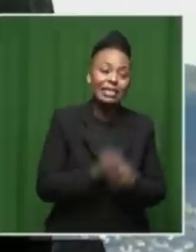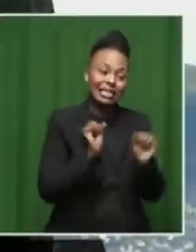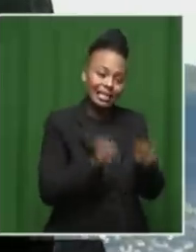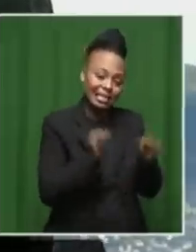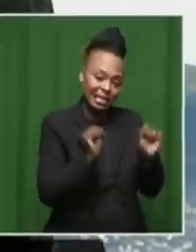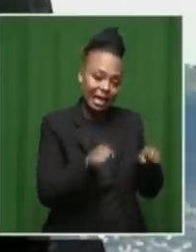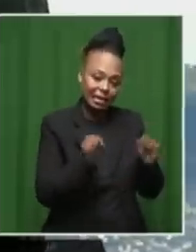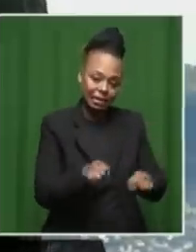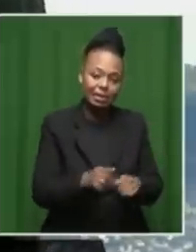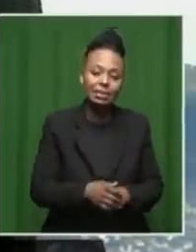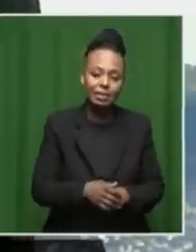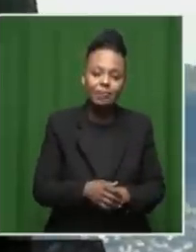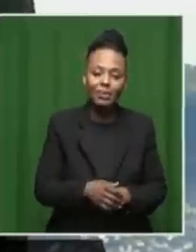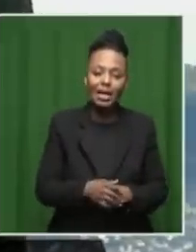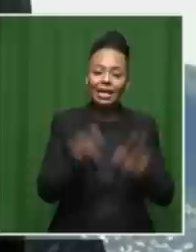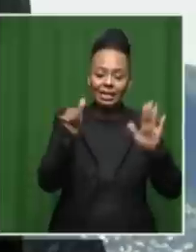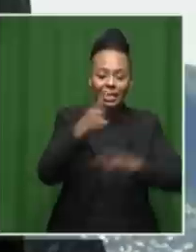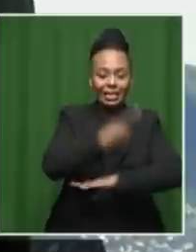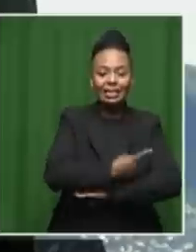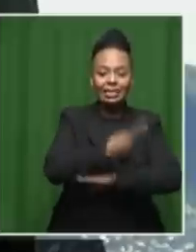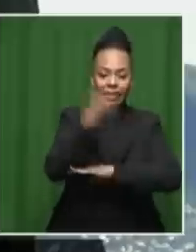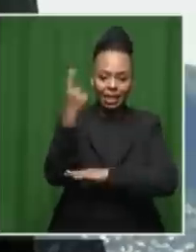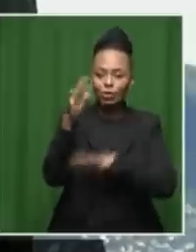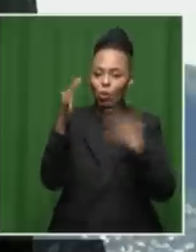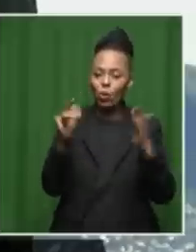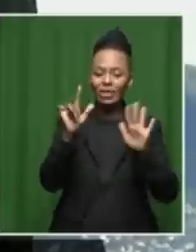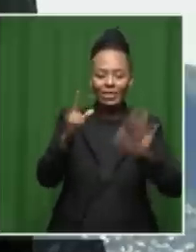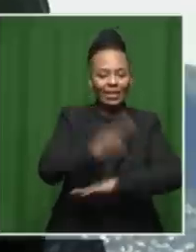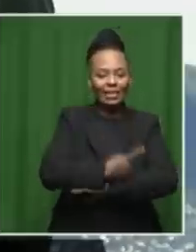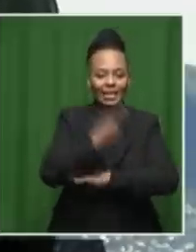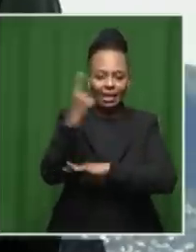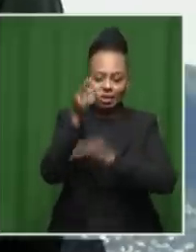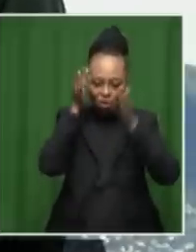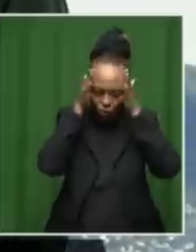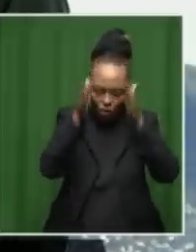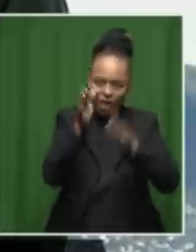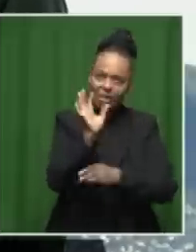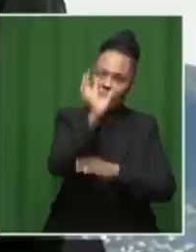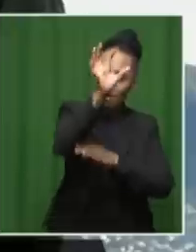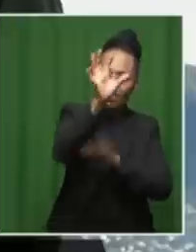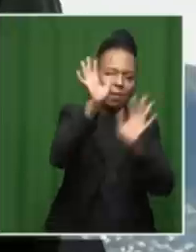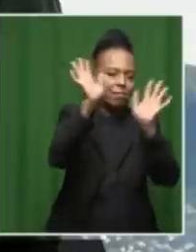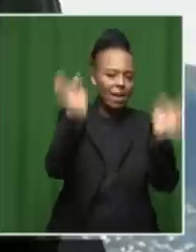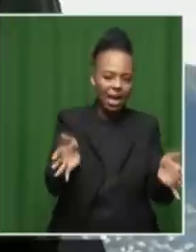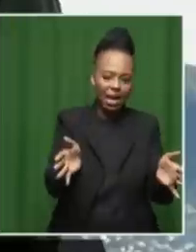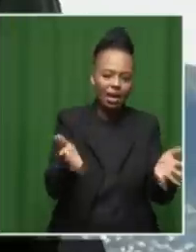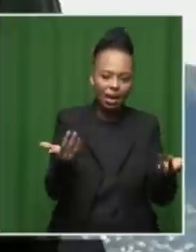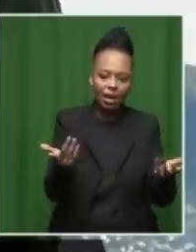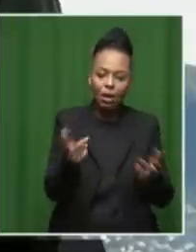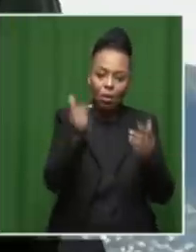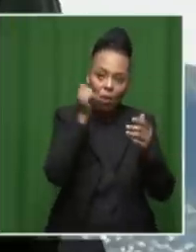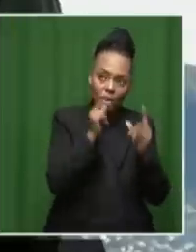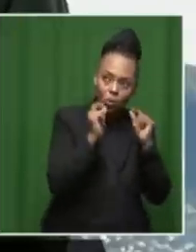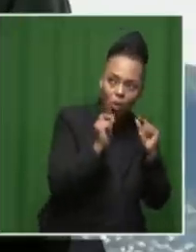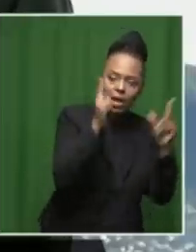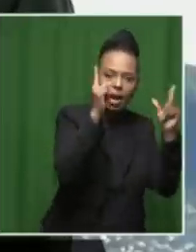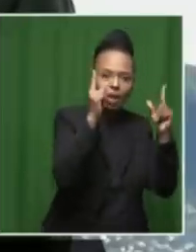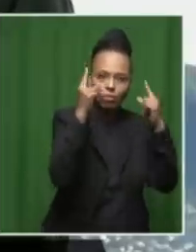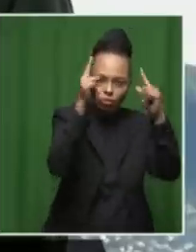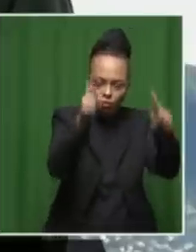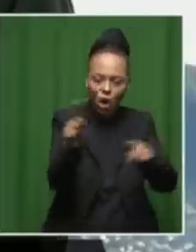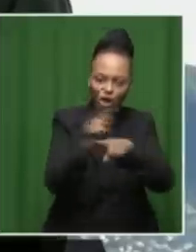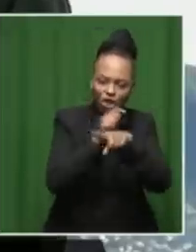did say that, you know, 6 days out of the 7 days, all she does is netball. So they'll wake up, probably hit the gym, have some individual